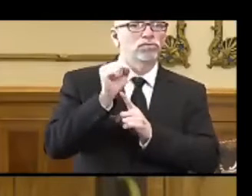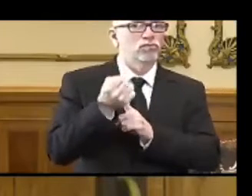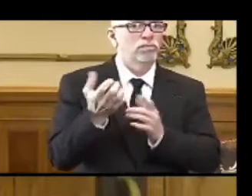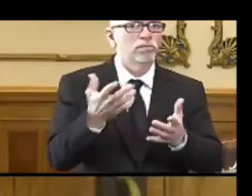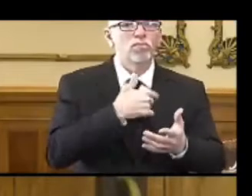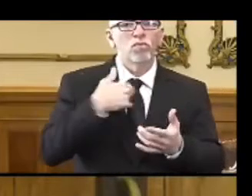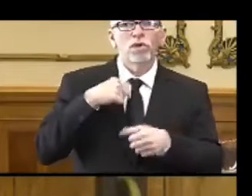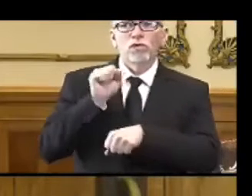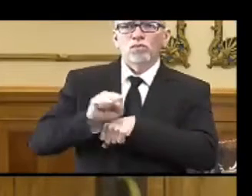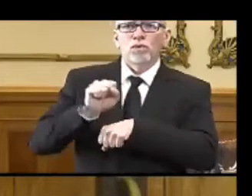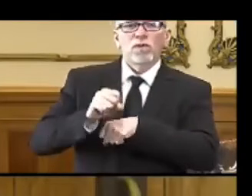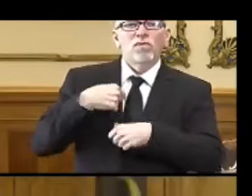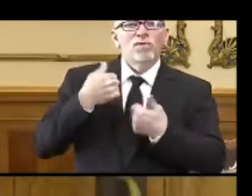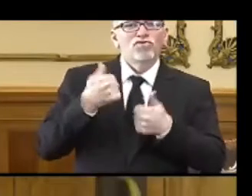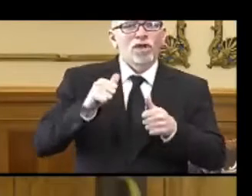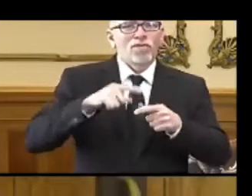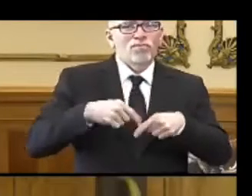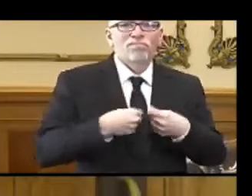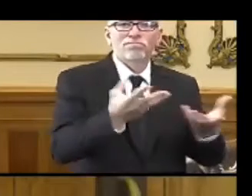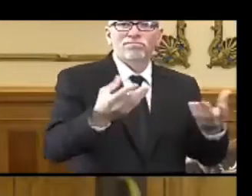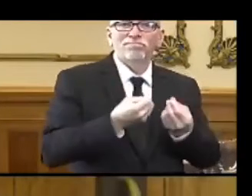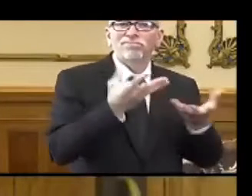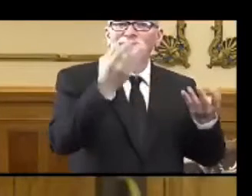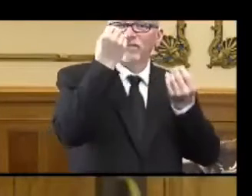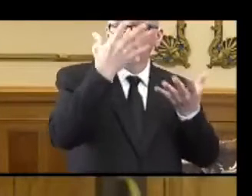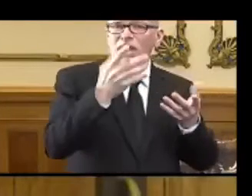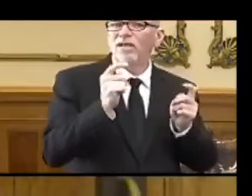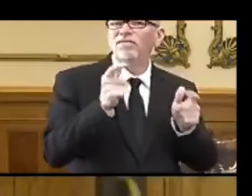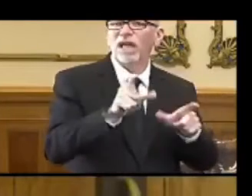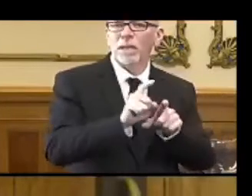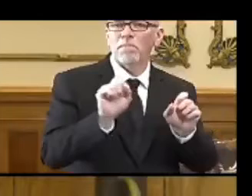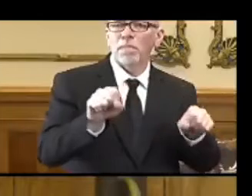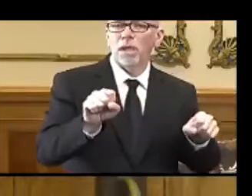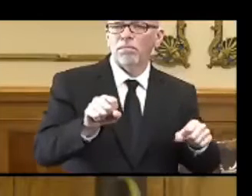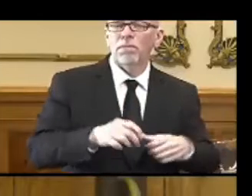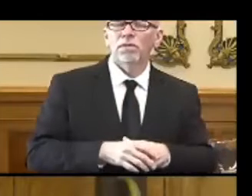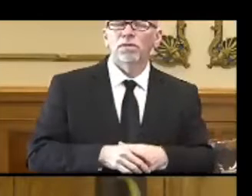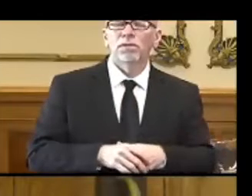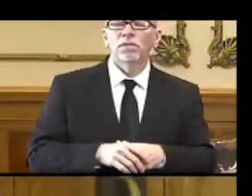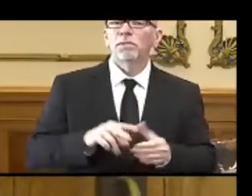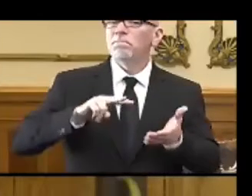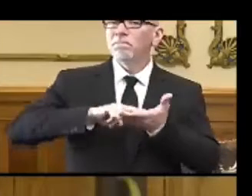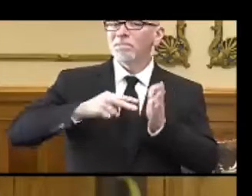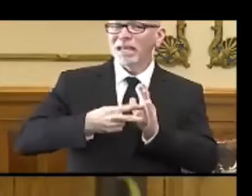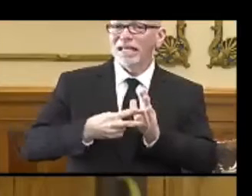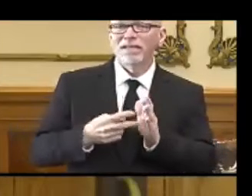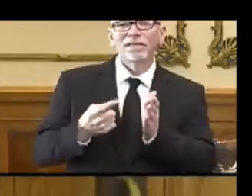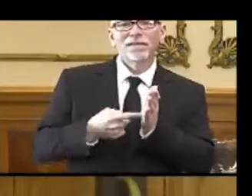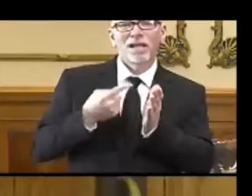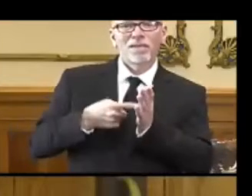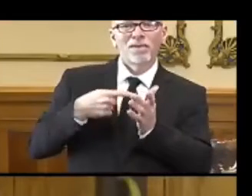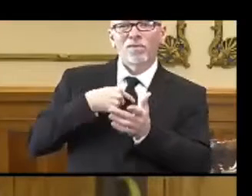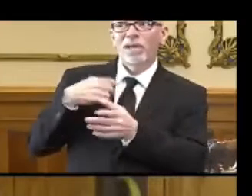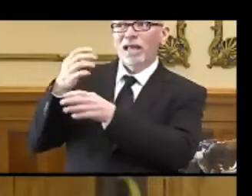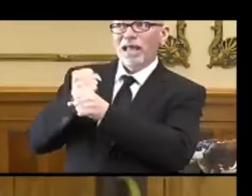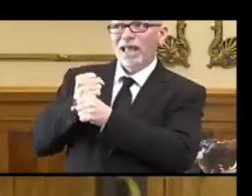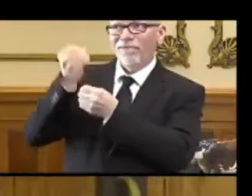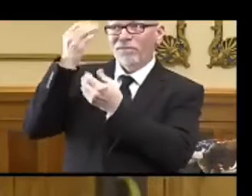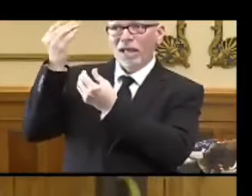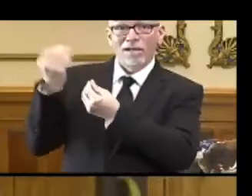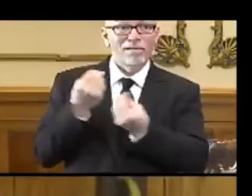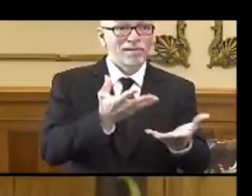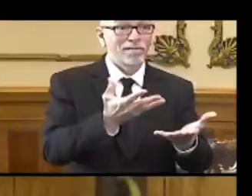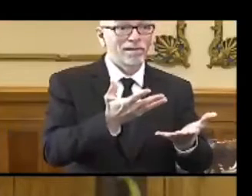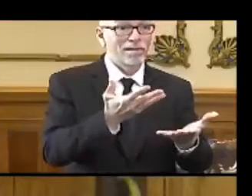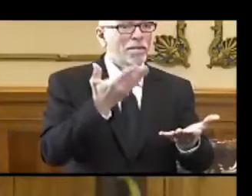and we're working to bring you data as quickly as possible. But what that means is that our data is subject to change. You can't